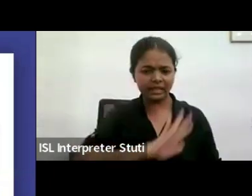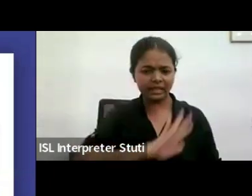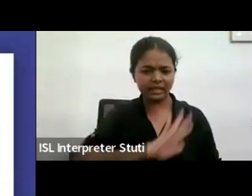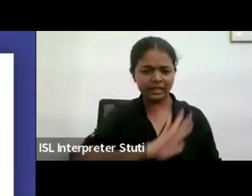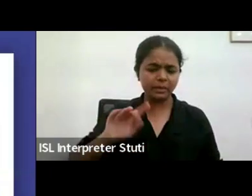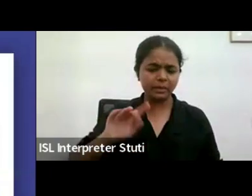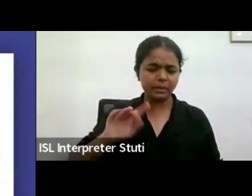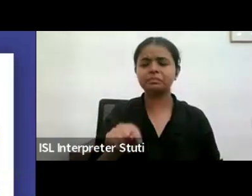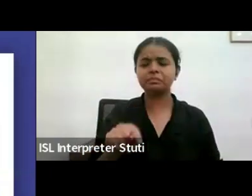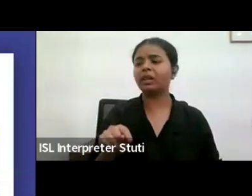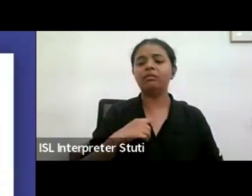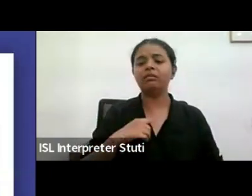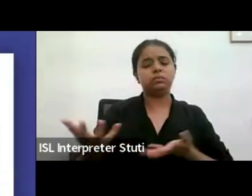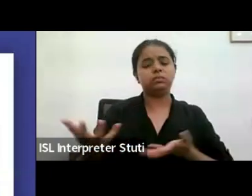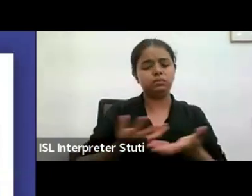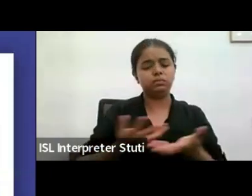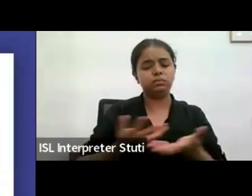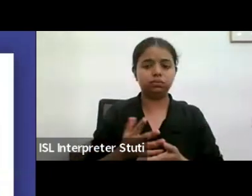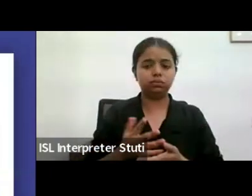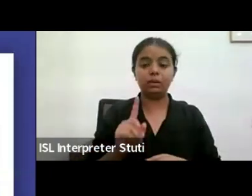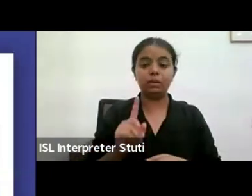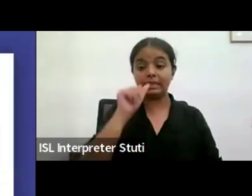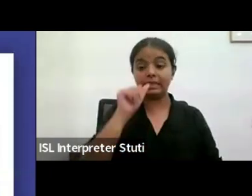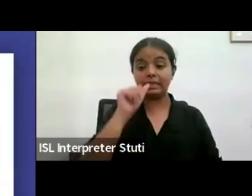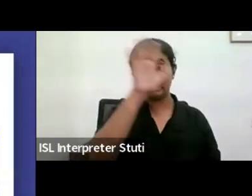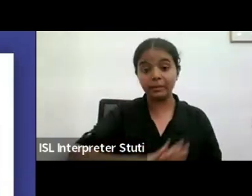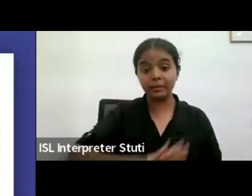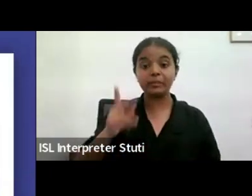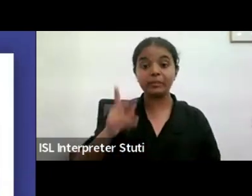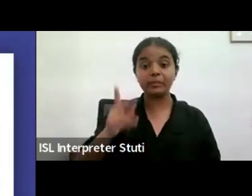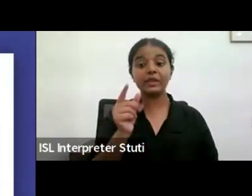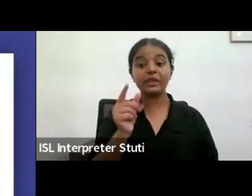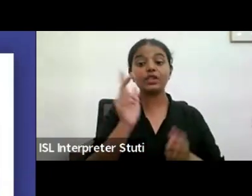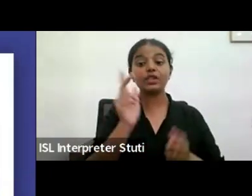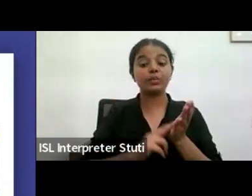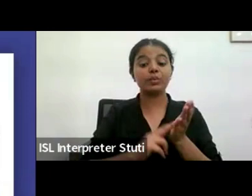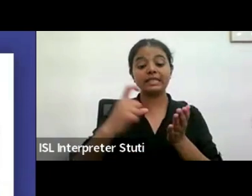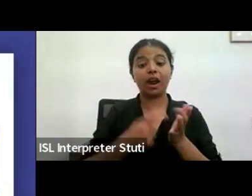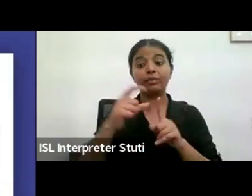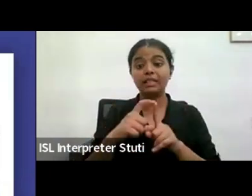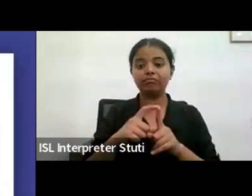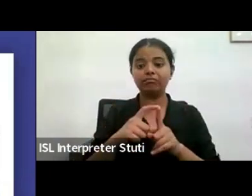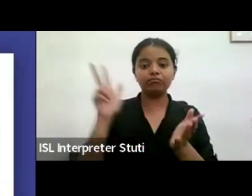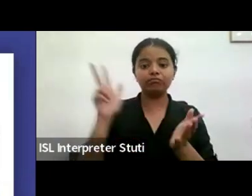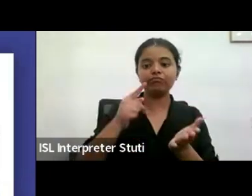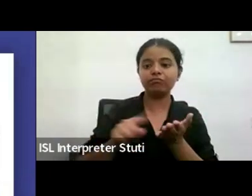first few countries to ratify the UNCRPD. And there